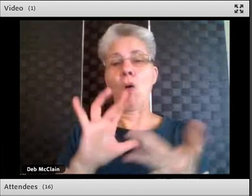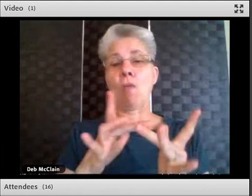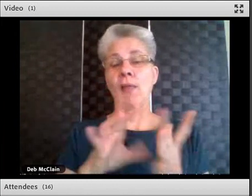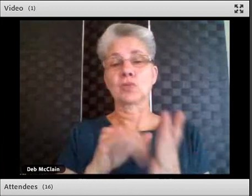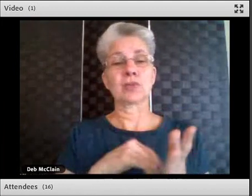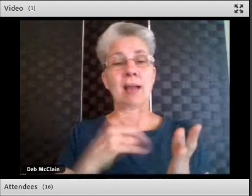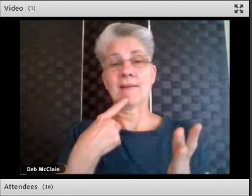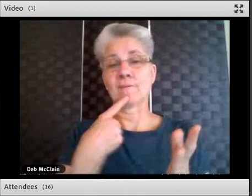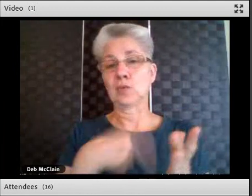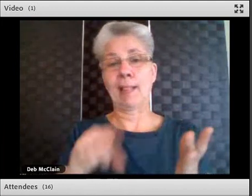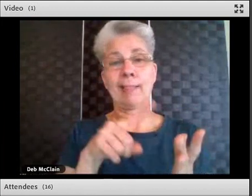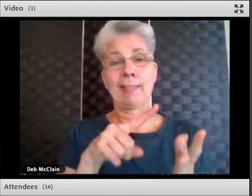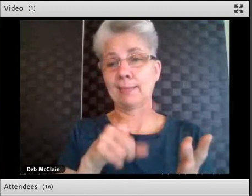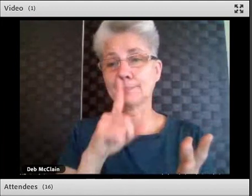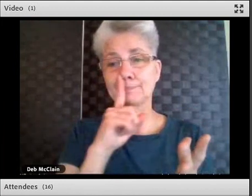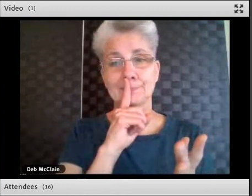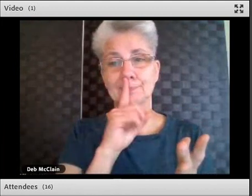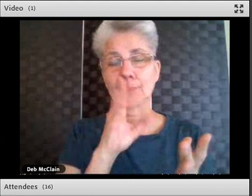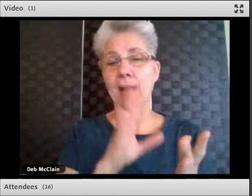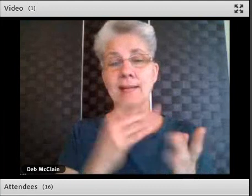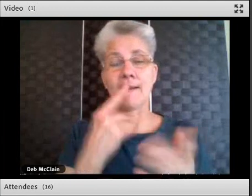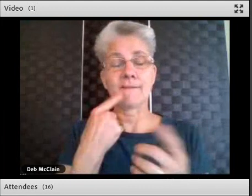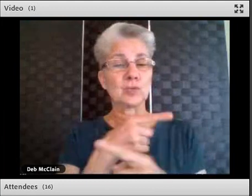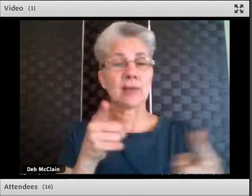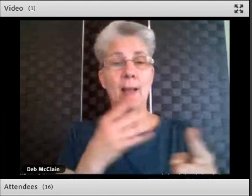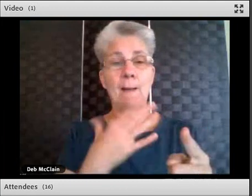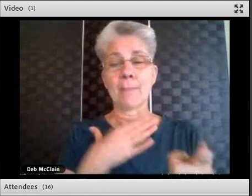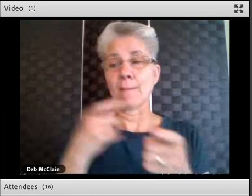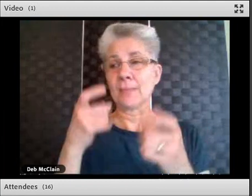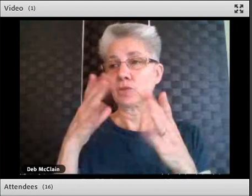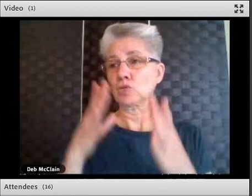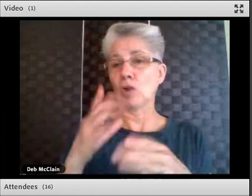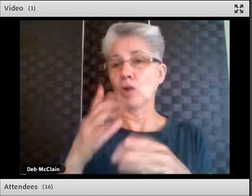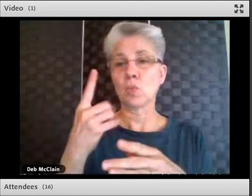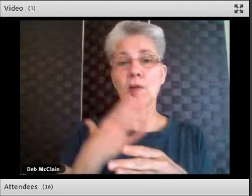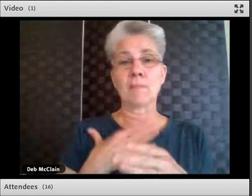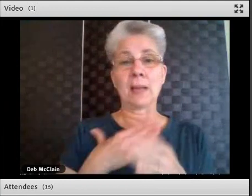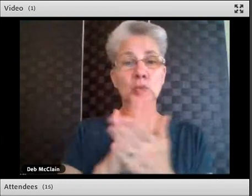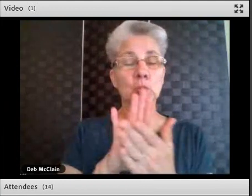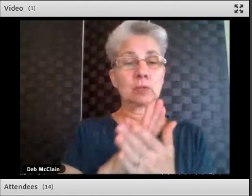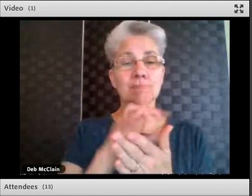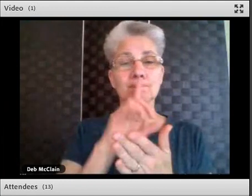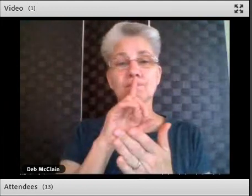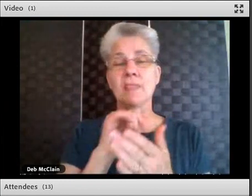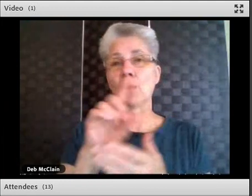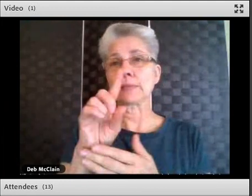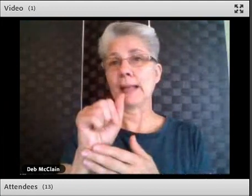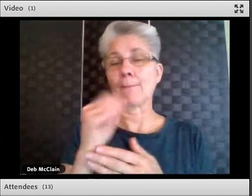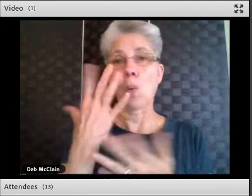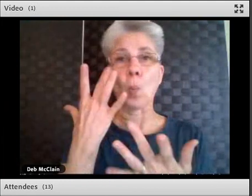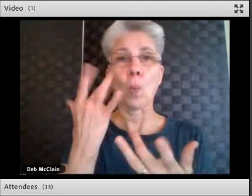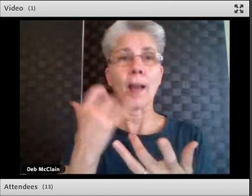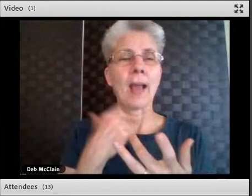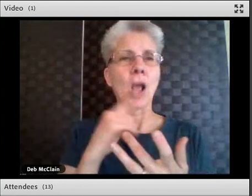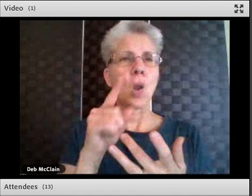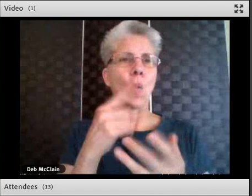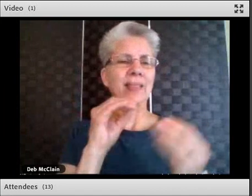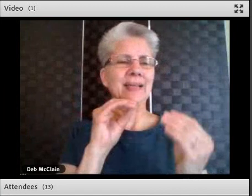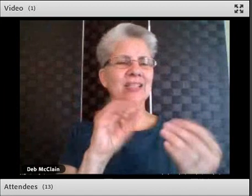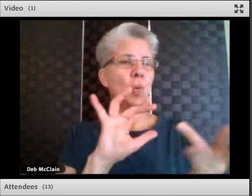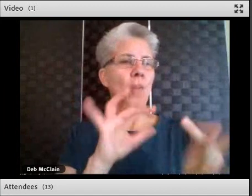never disclose. I never disclosed to my administrators at one of my schools that I was disabled because I only